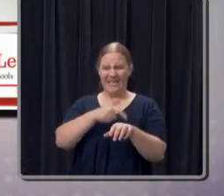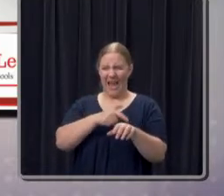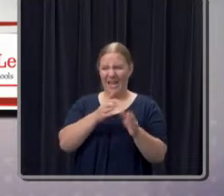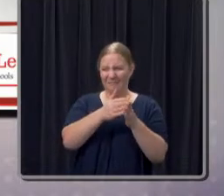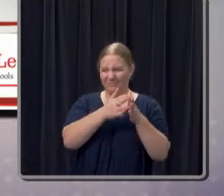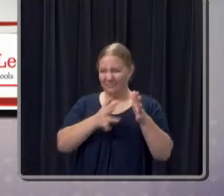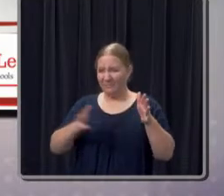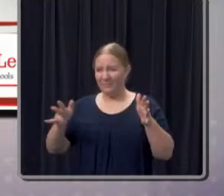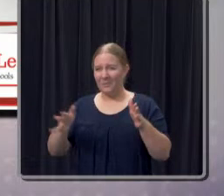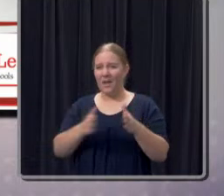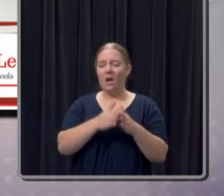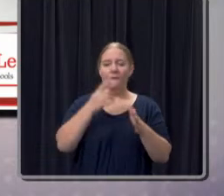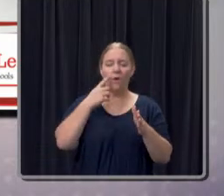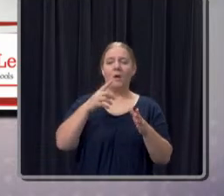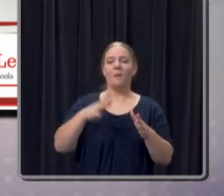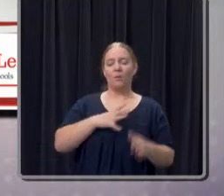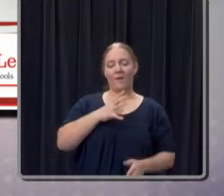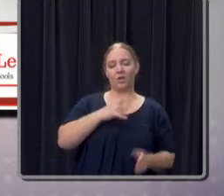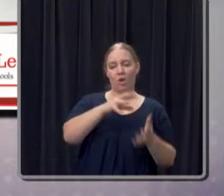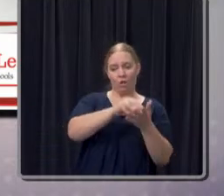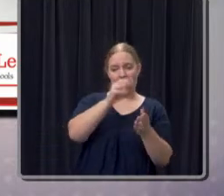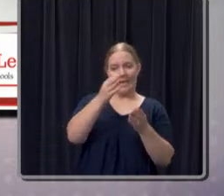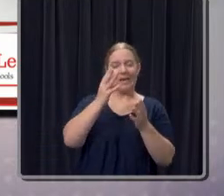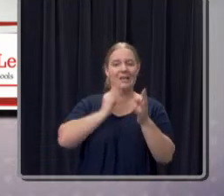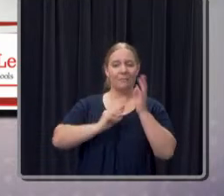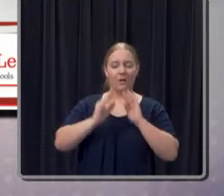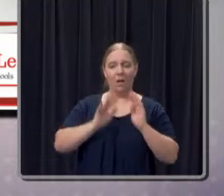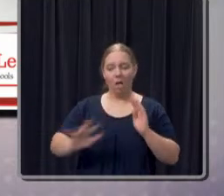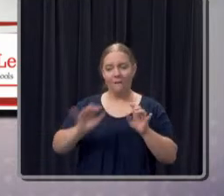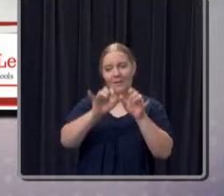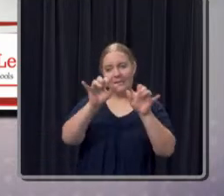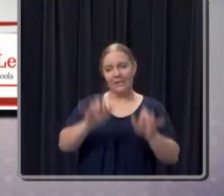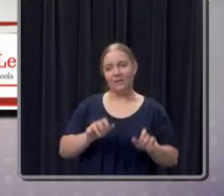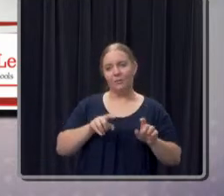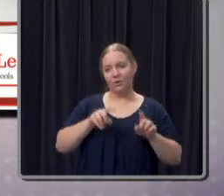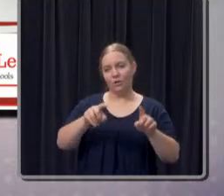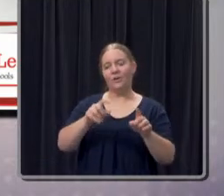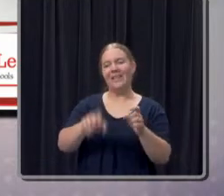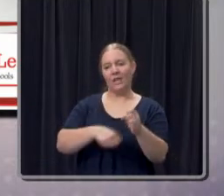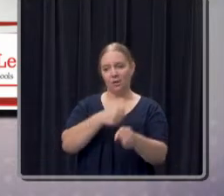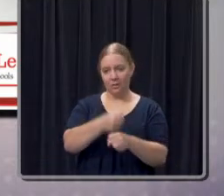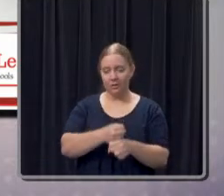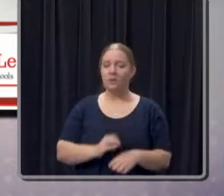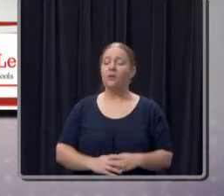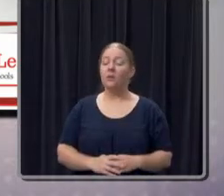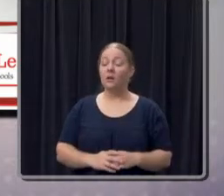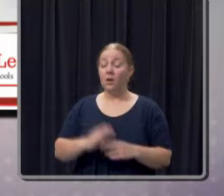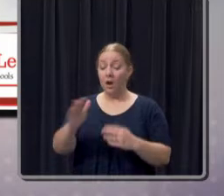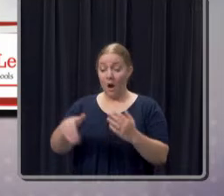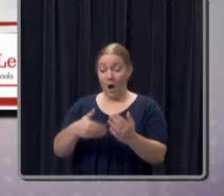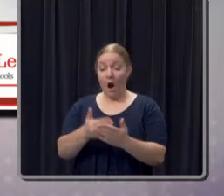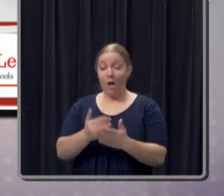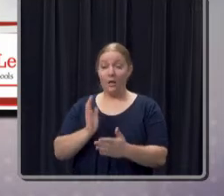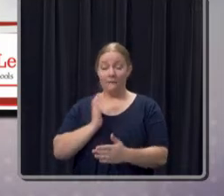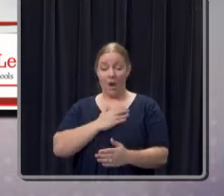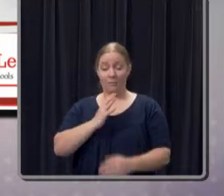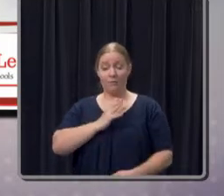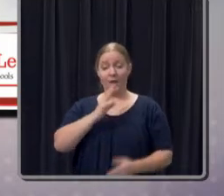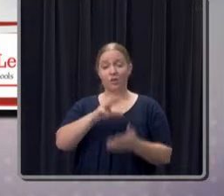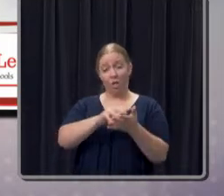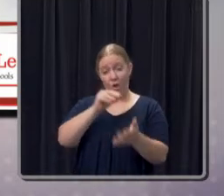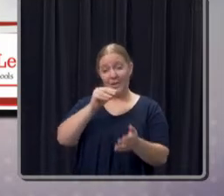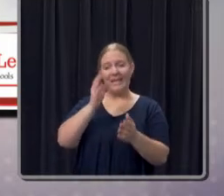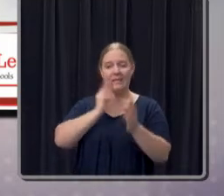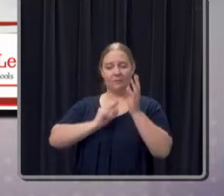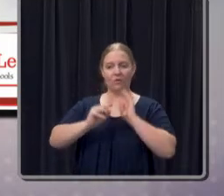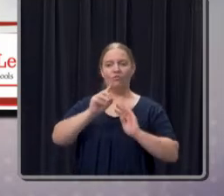professional learning experiences that we have across our system throughout the year. All of our professional learning experiences